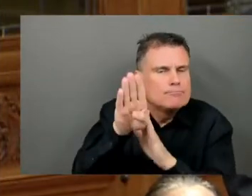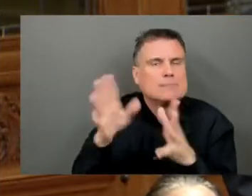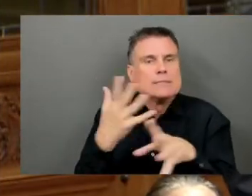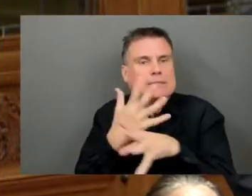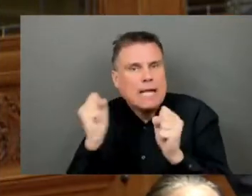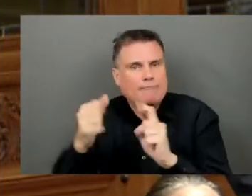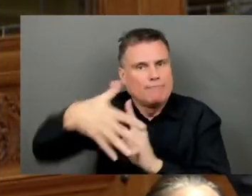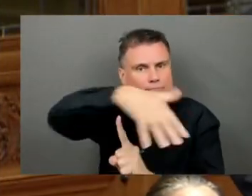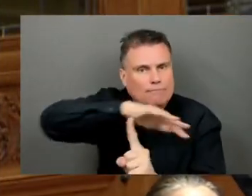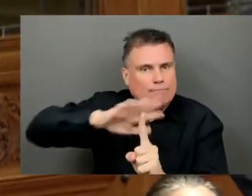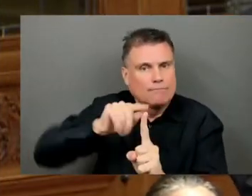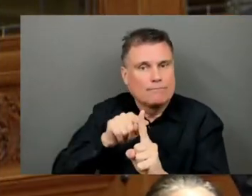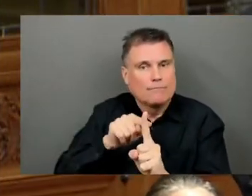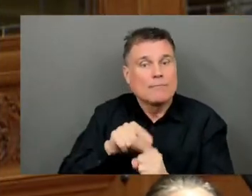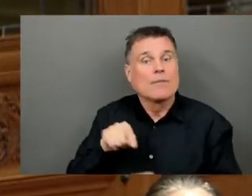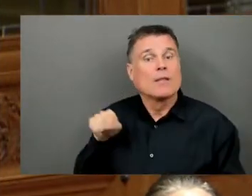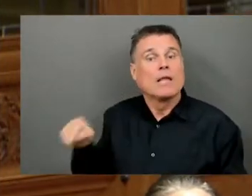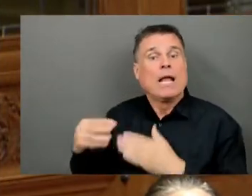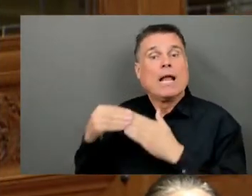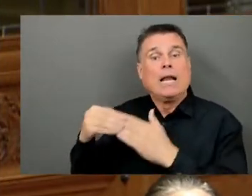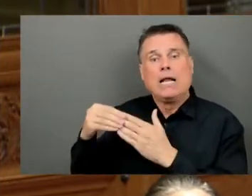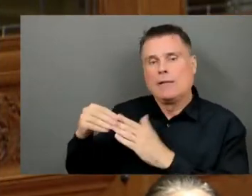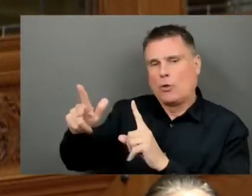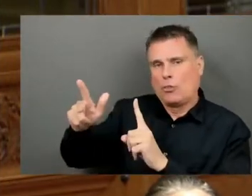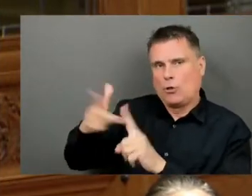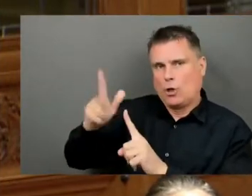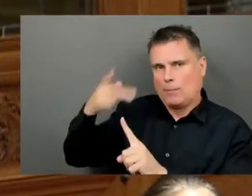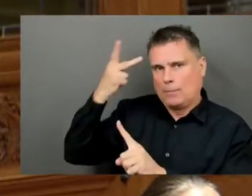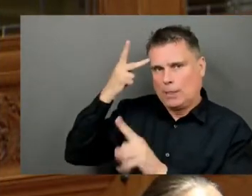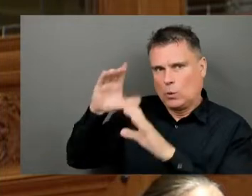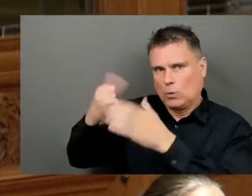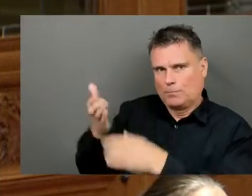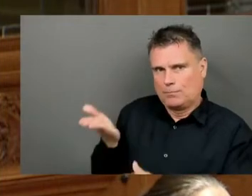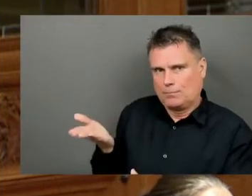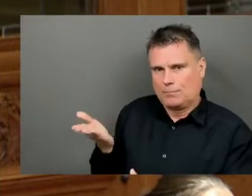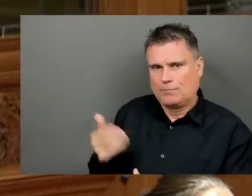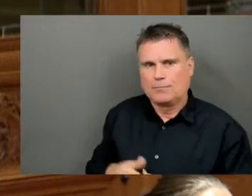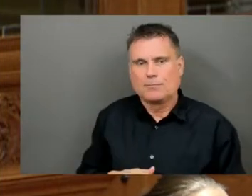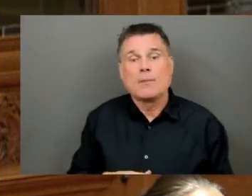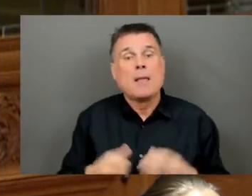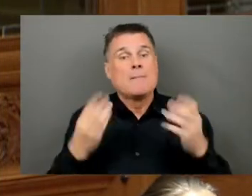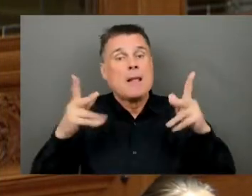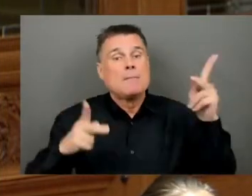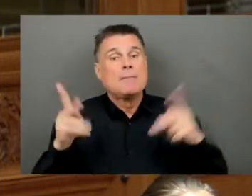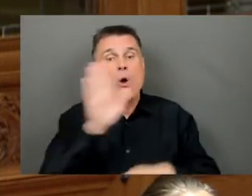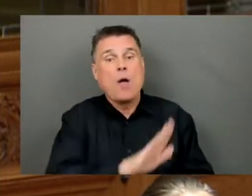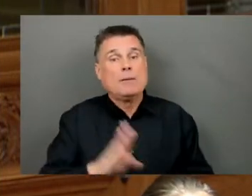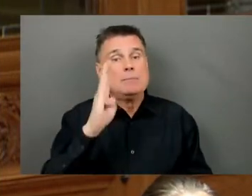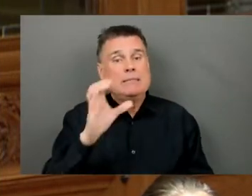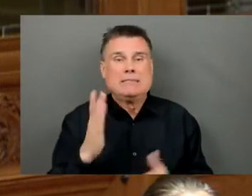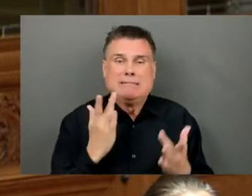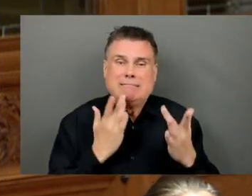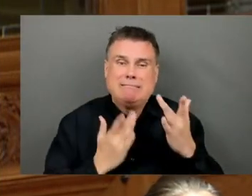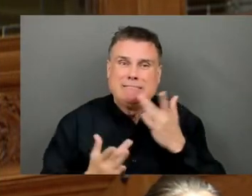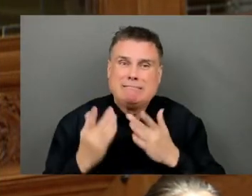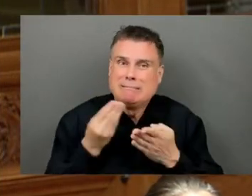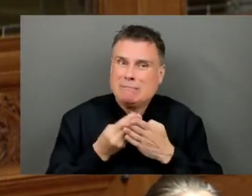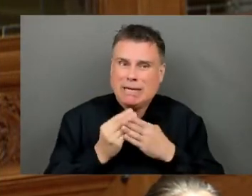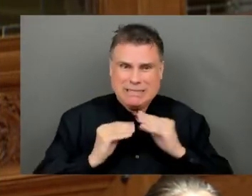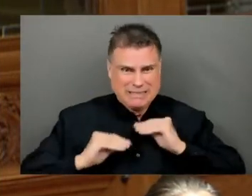Thank you, Honourable Speaker. Thousands of British Columbians face impossible choices: buy groceries or heat the house, keep up with bills or pay rent on